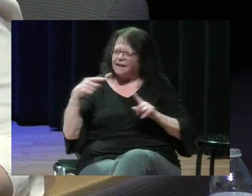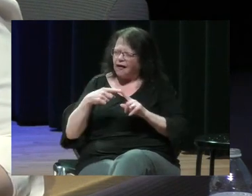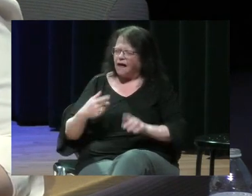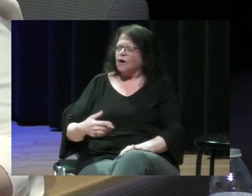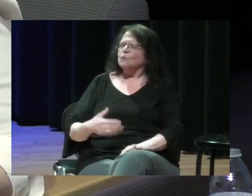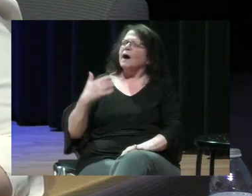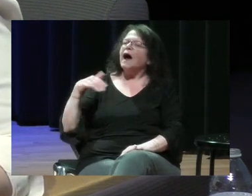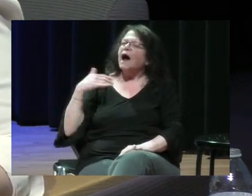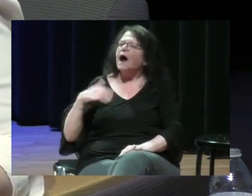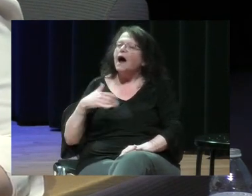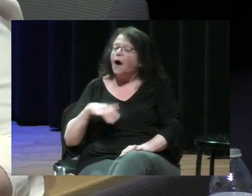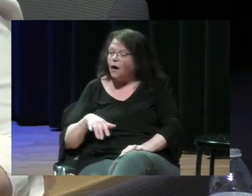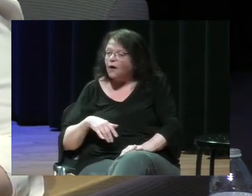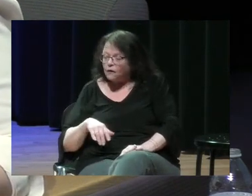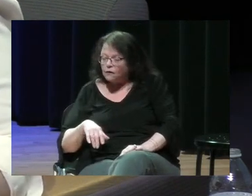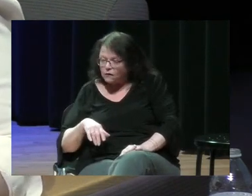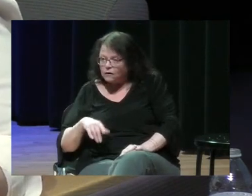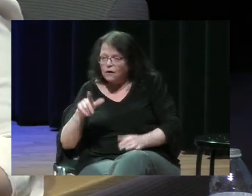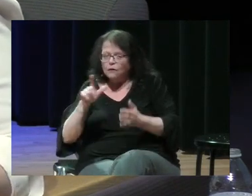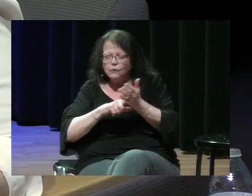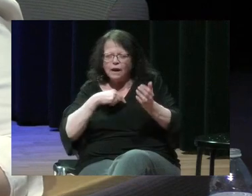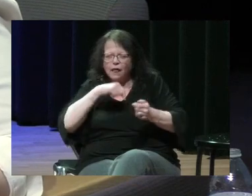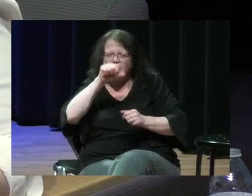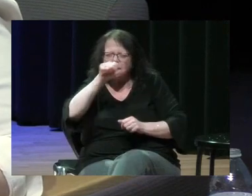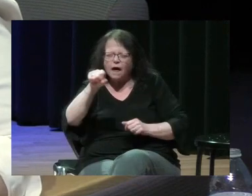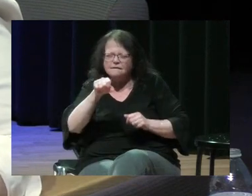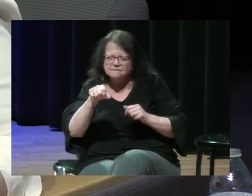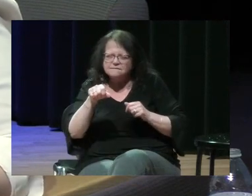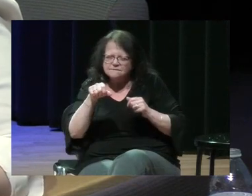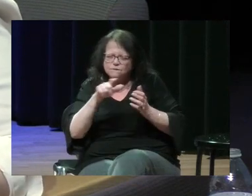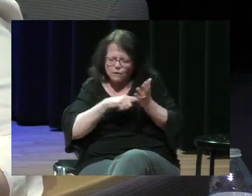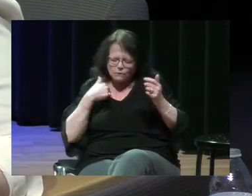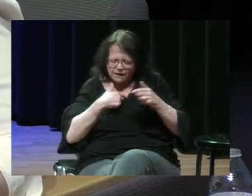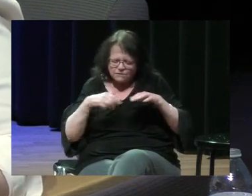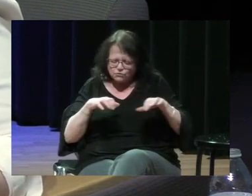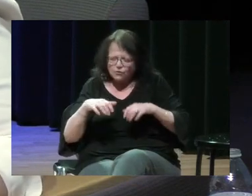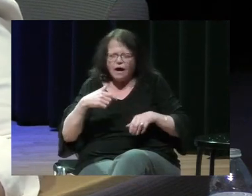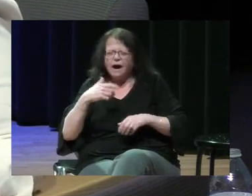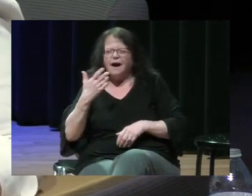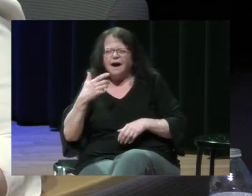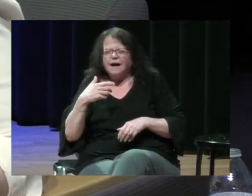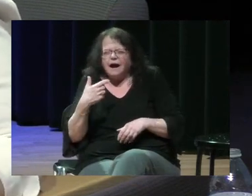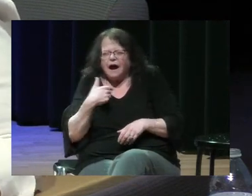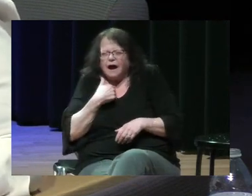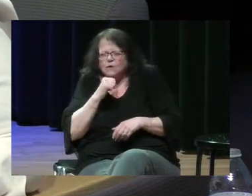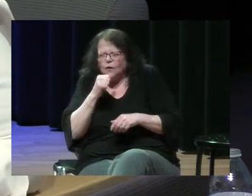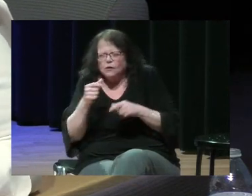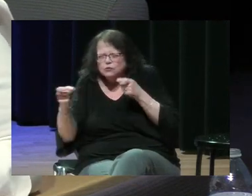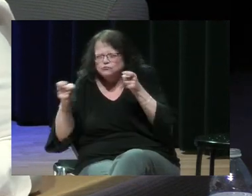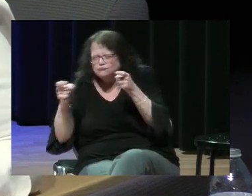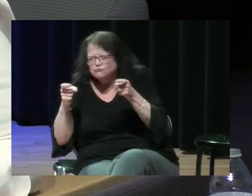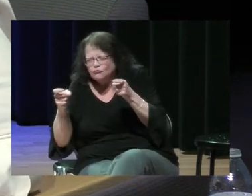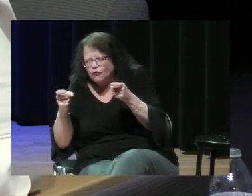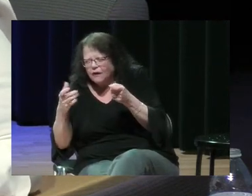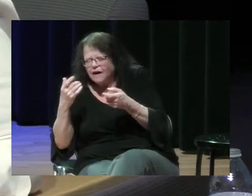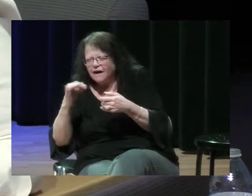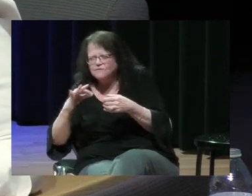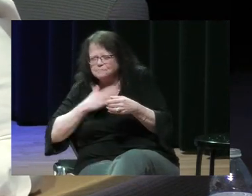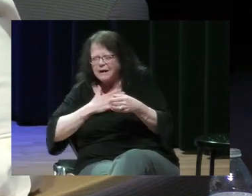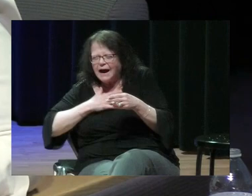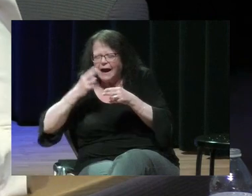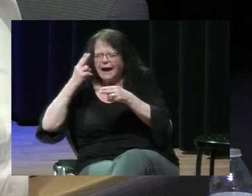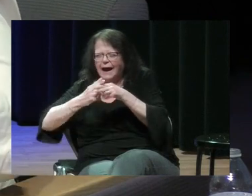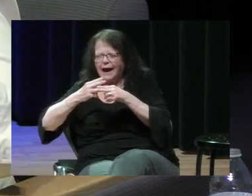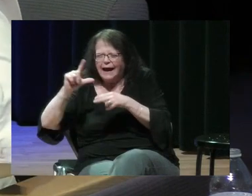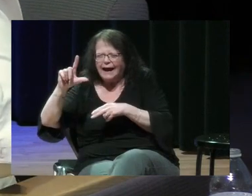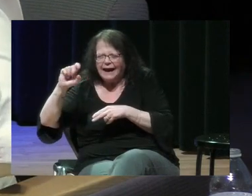love about what we do is that I don't get to decide. I don't get to be in control of our legacy, just like poor Jerry doesn't get to be in control of his kid's